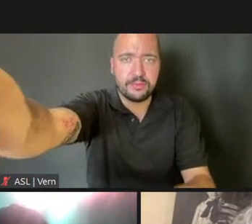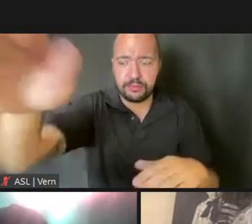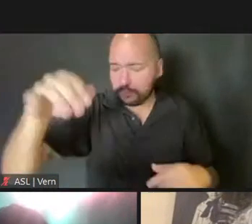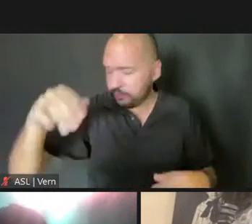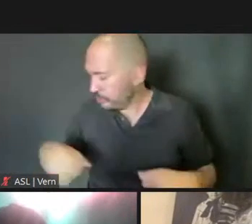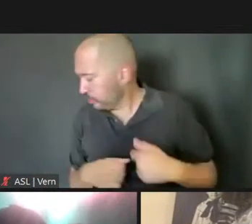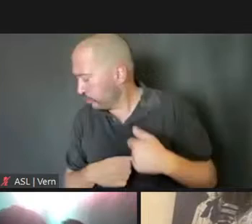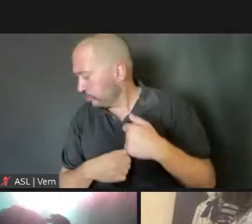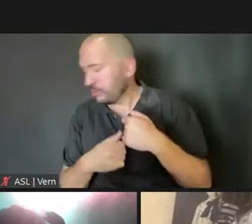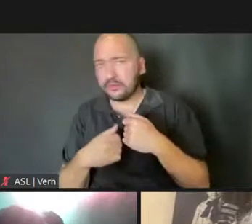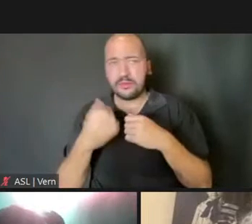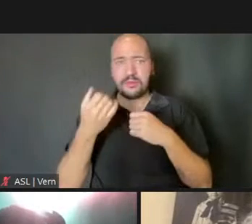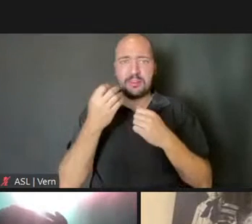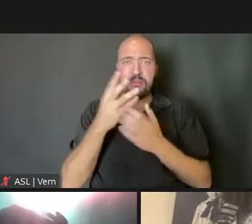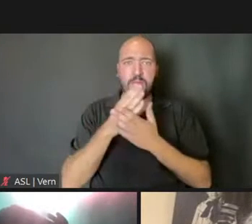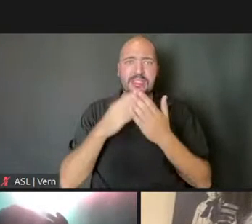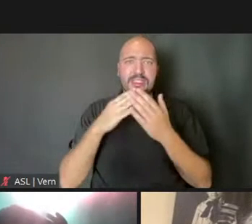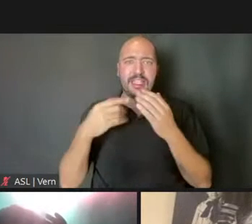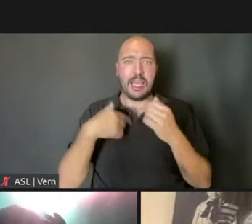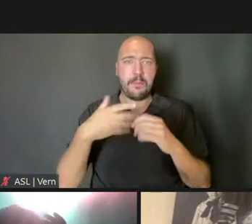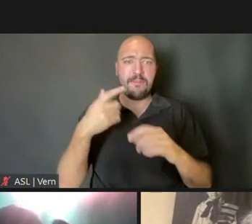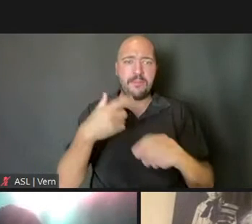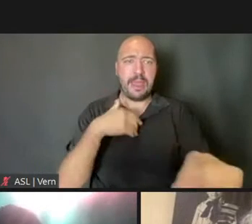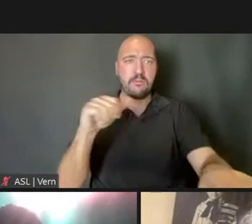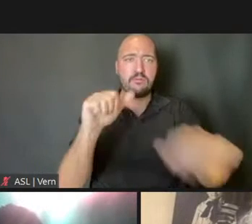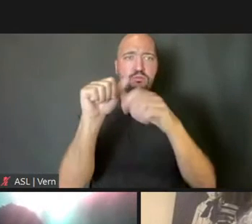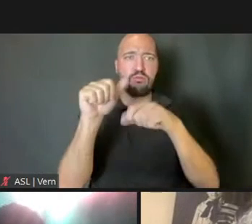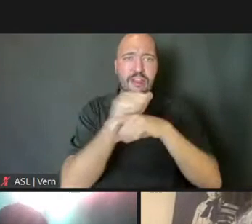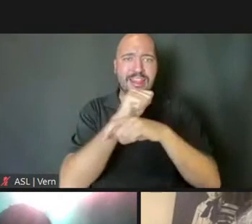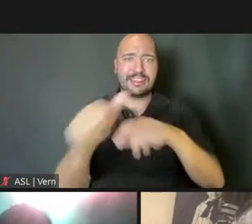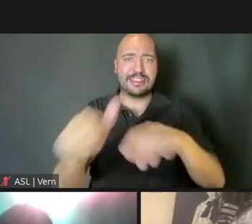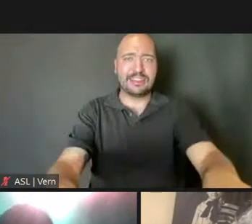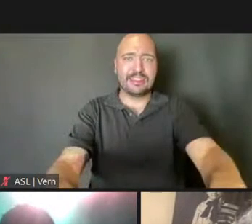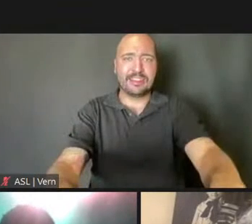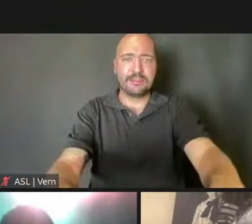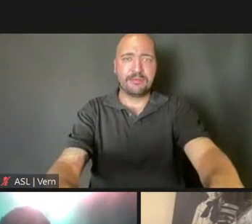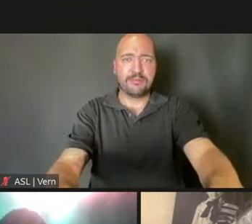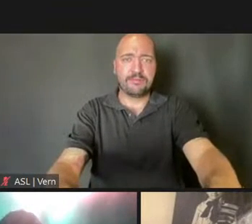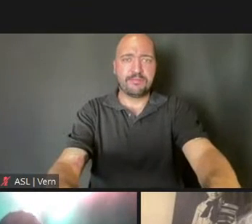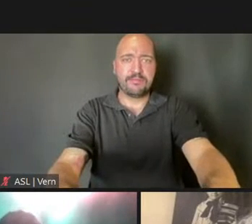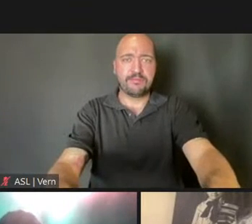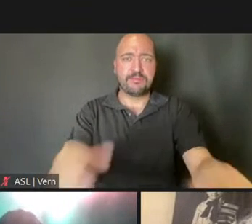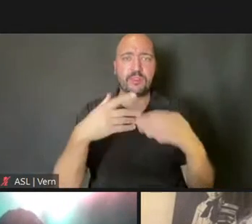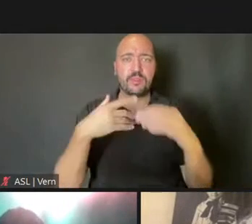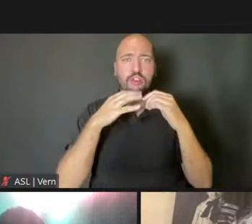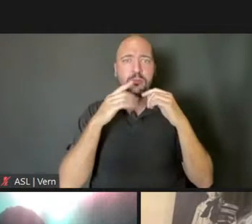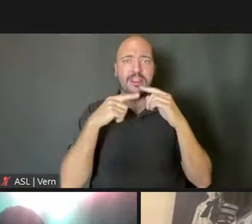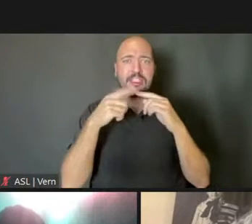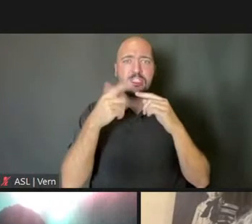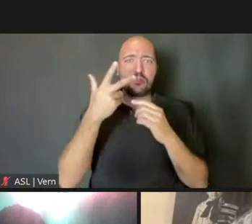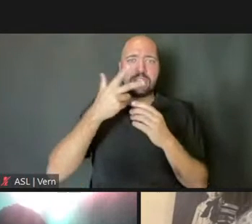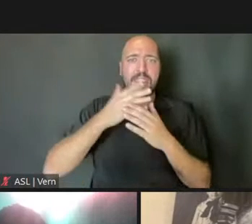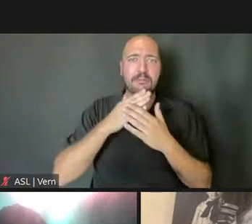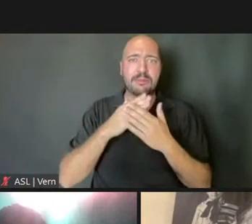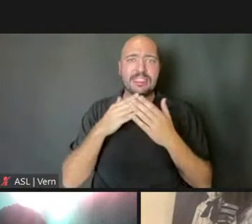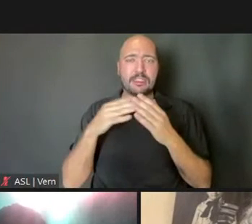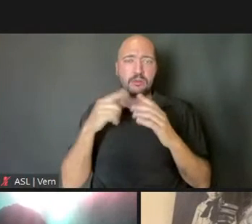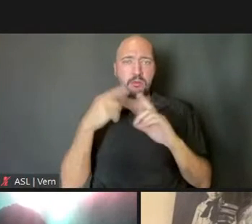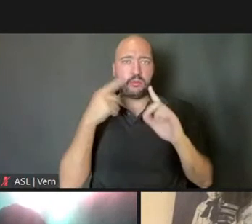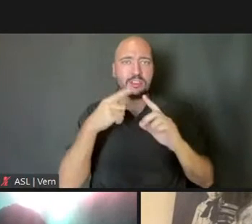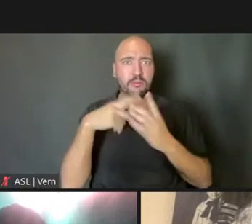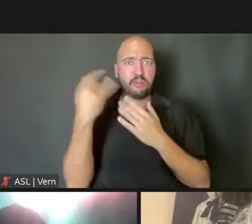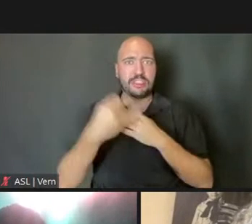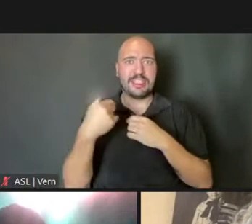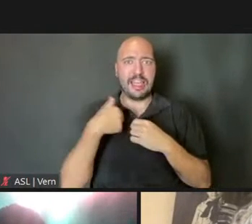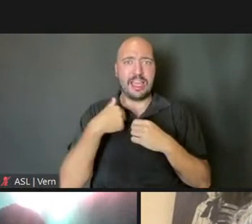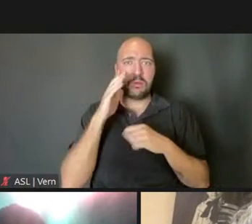if I just wanted to talk about these 3 pieces shortly as a way to point towards a project that I will be